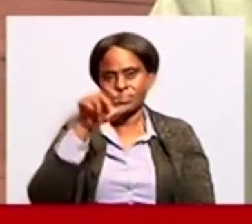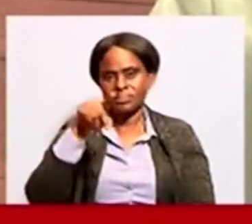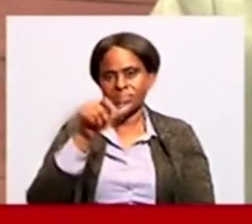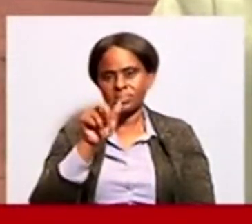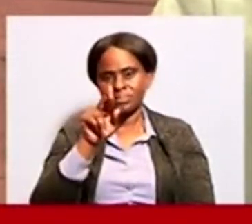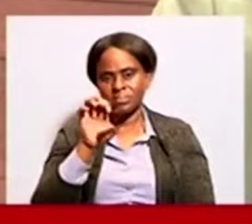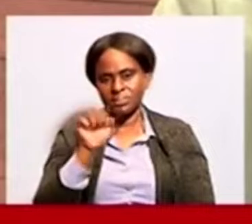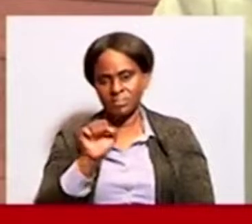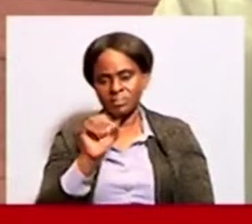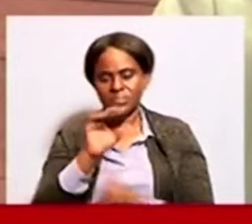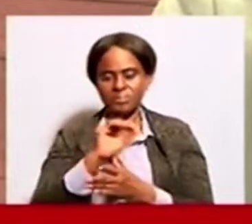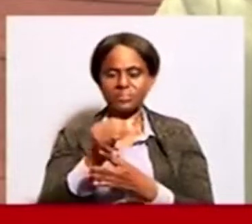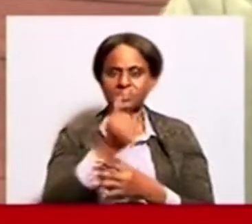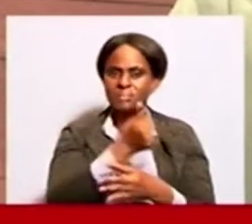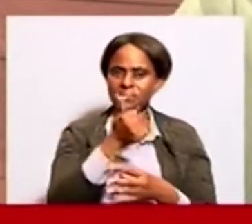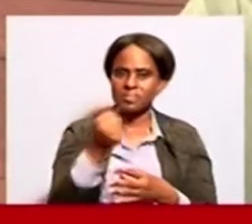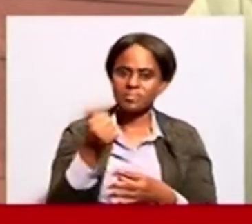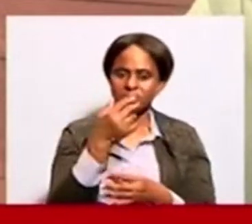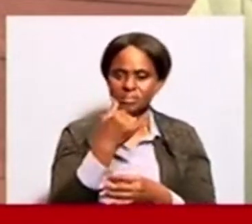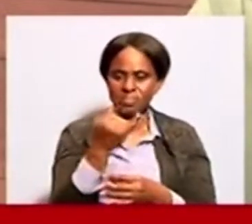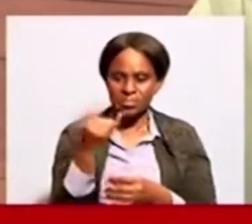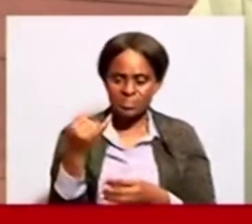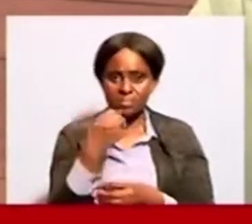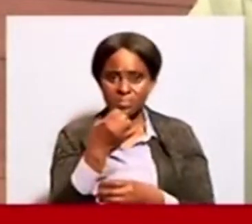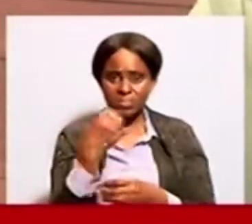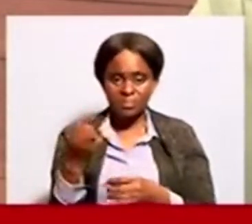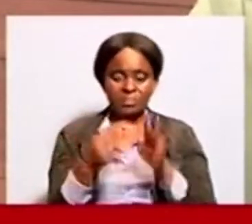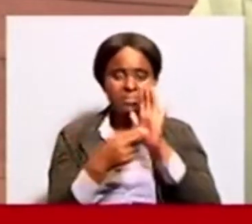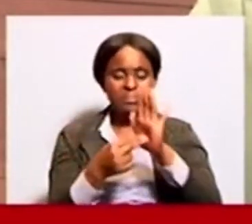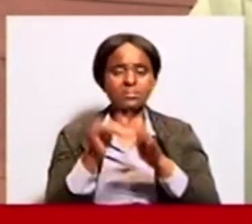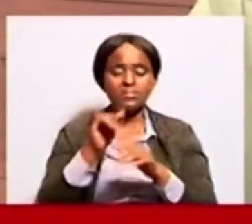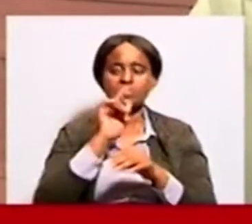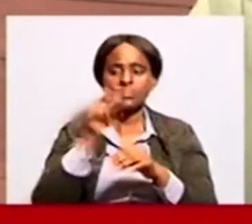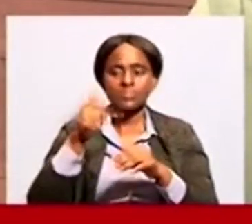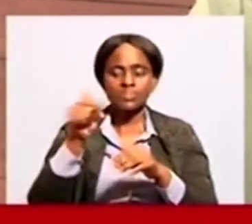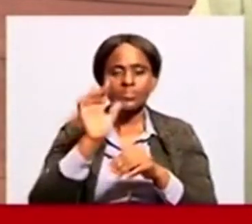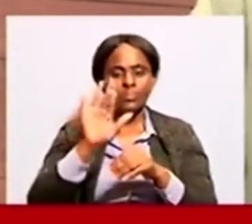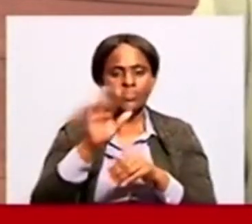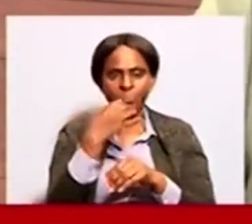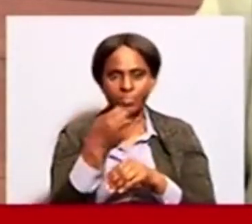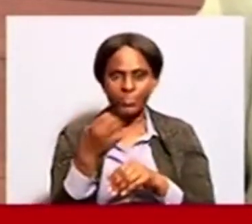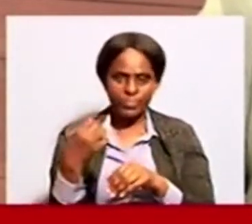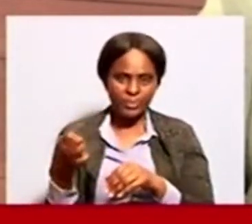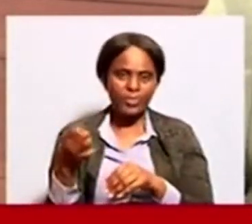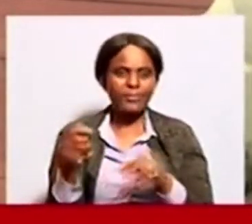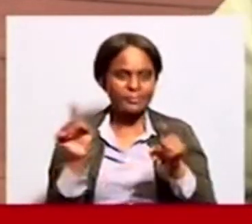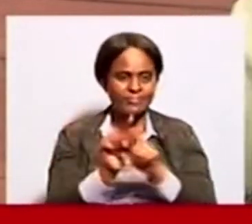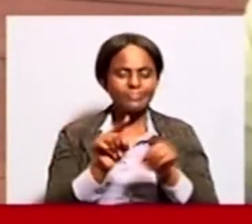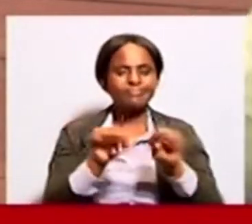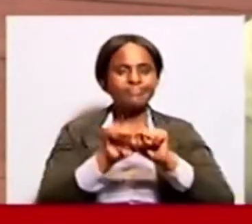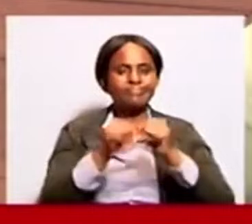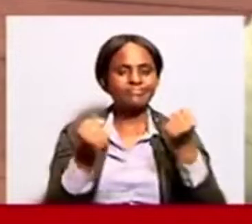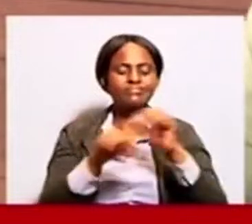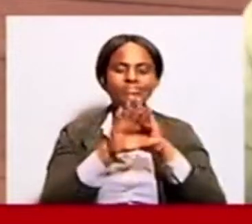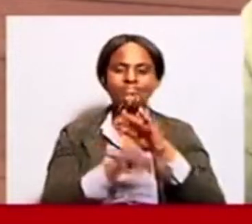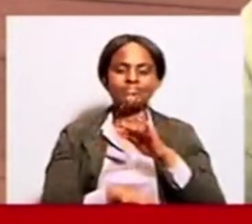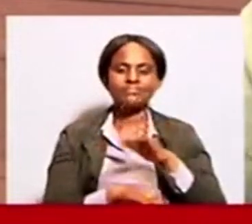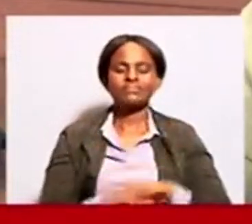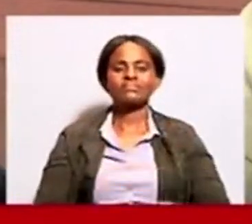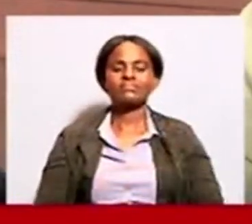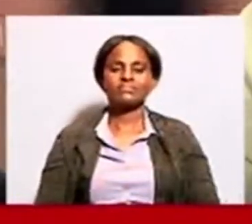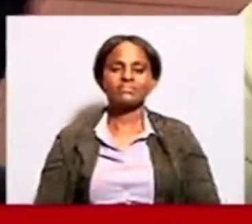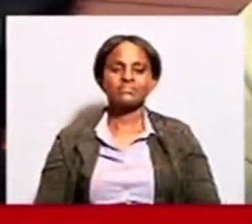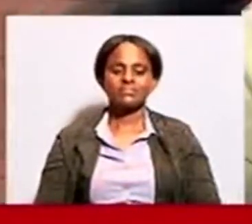or any other equipment to show that indeed your earth-moving equipment was broken down.